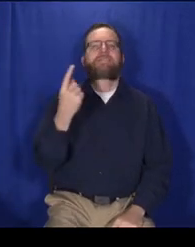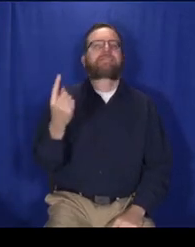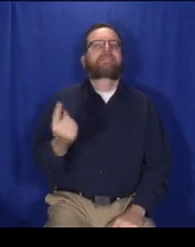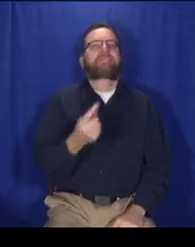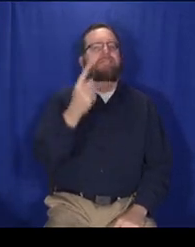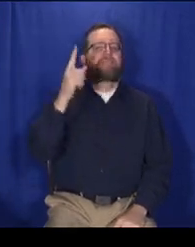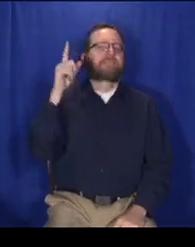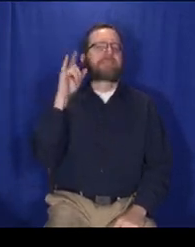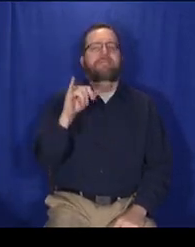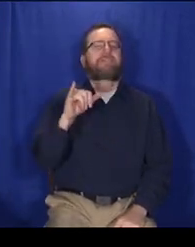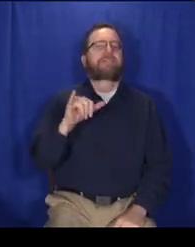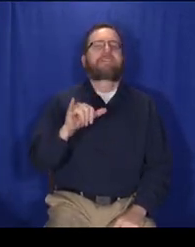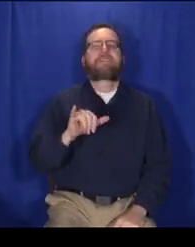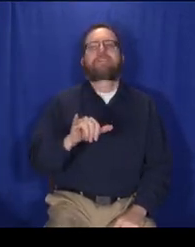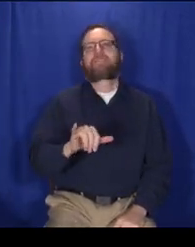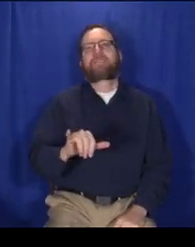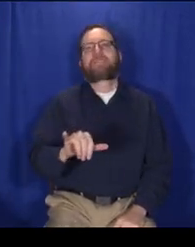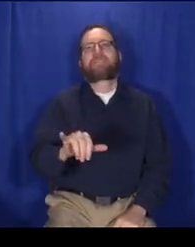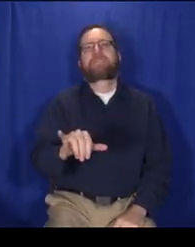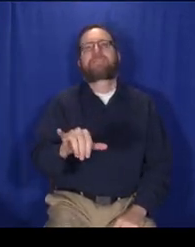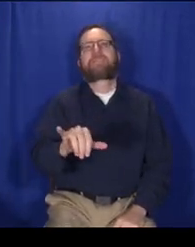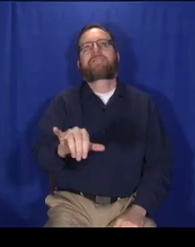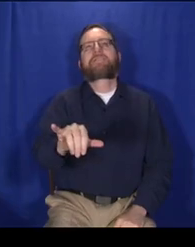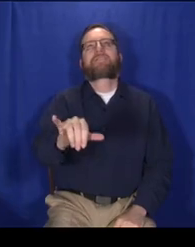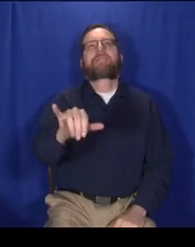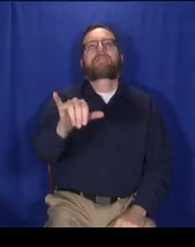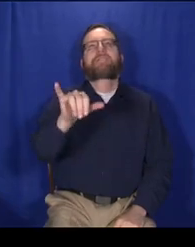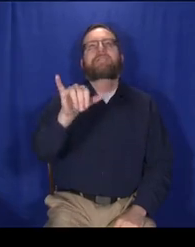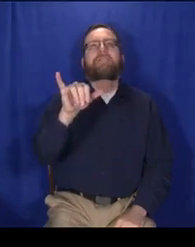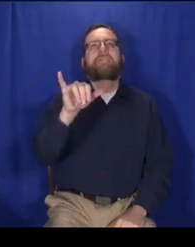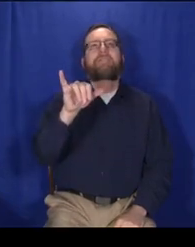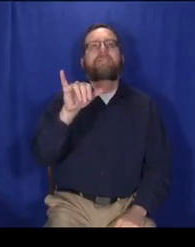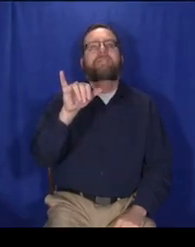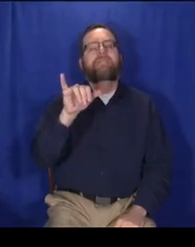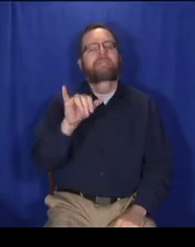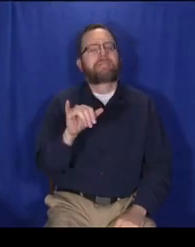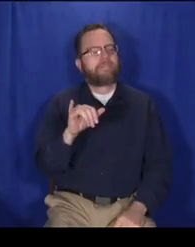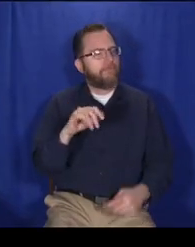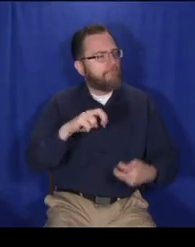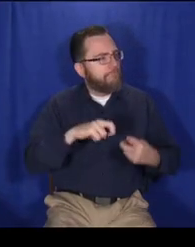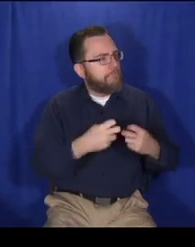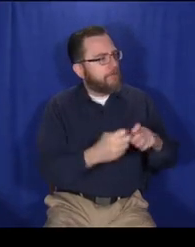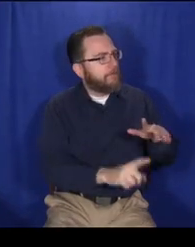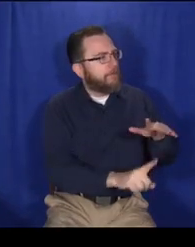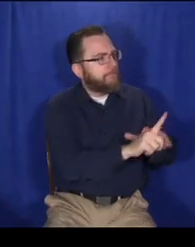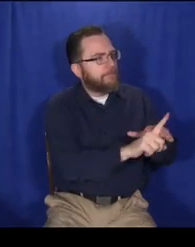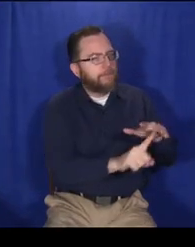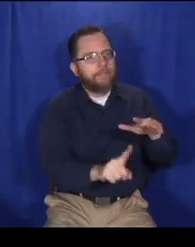Trouble.